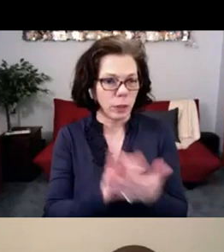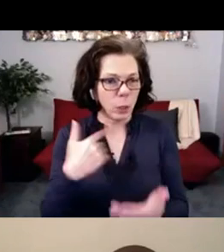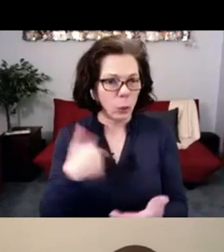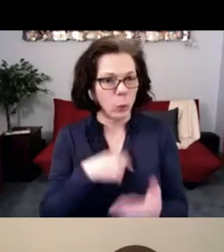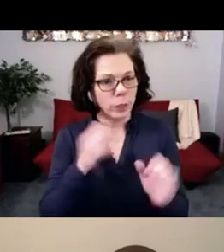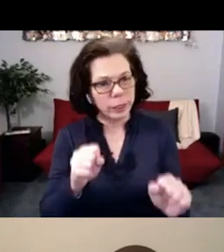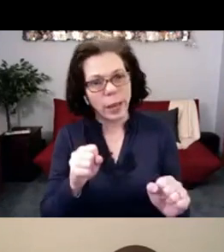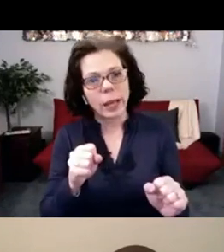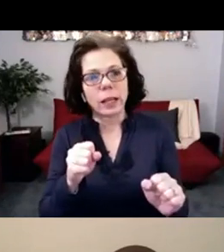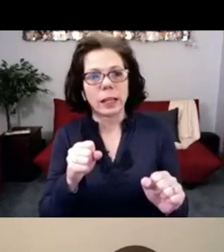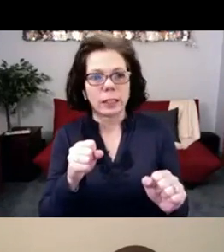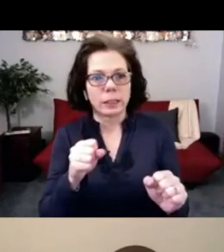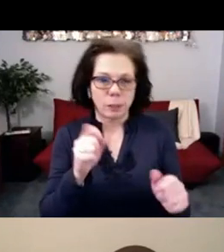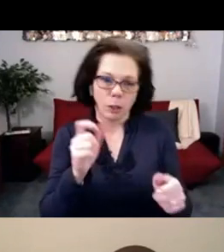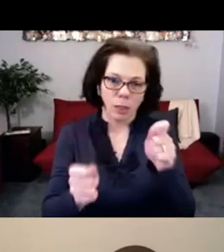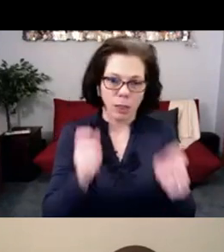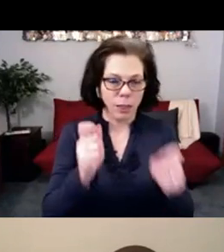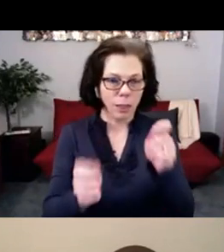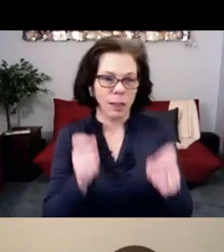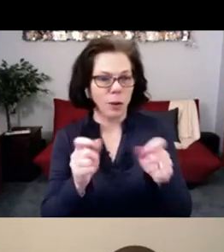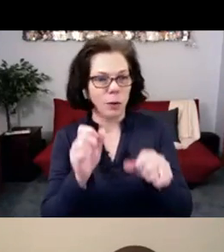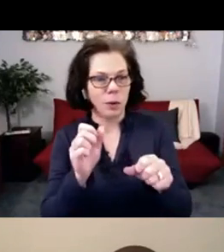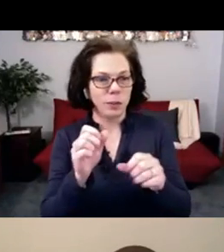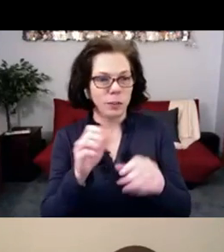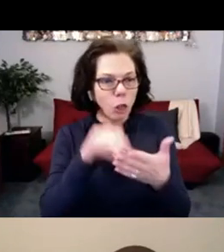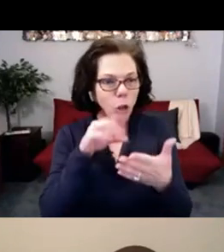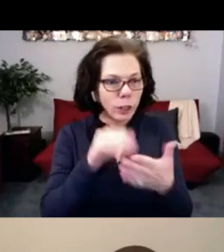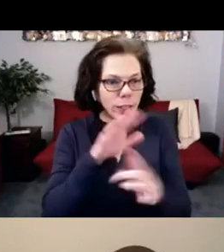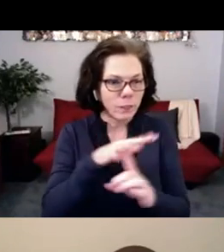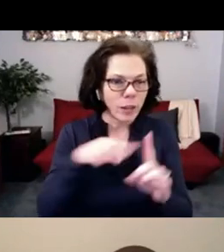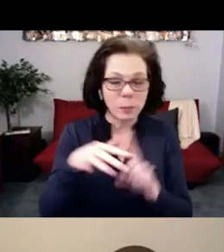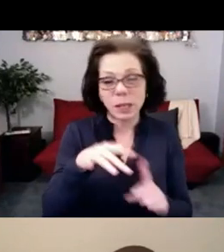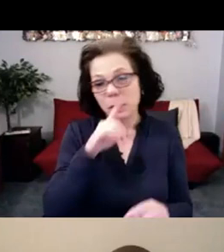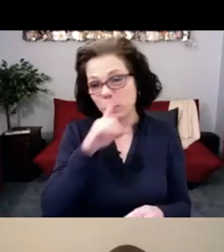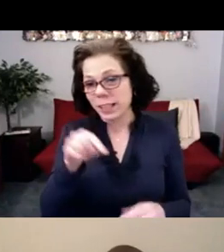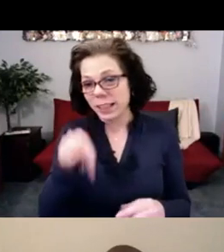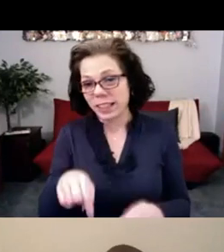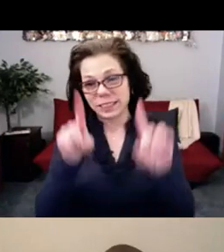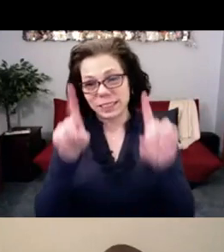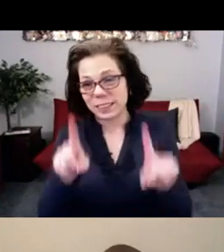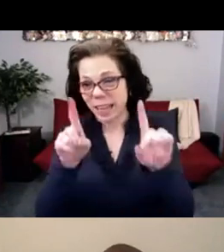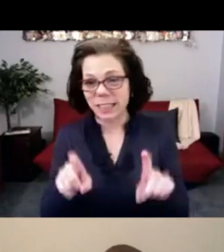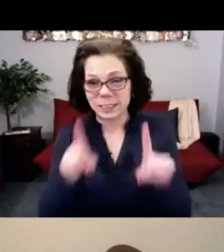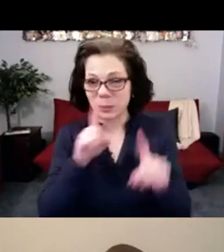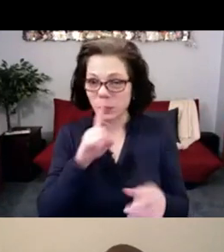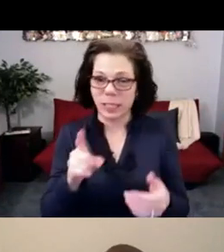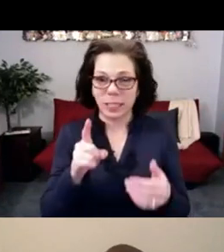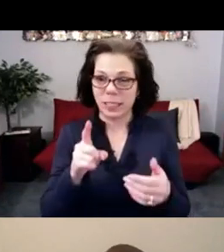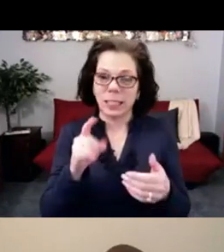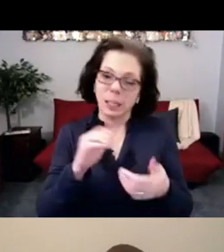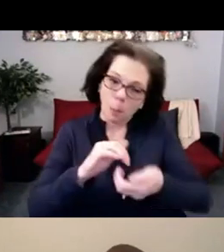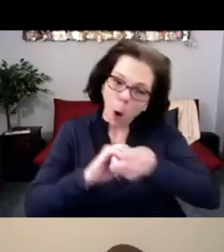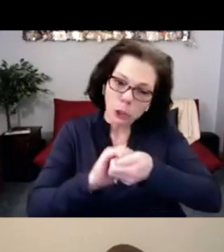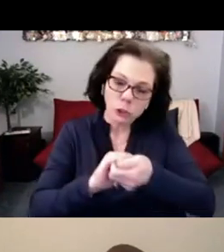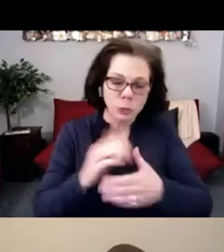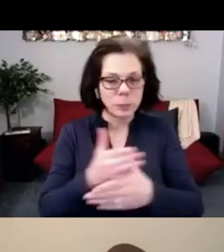approximate the learning environment. And it really, as I said earlier, this is a test of that partnership between home and school. And I really believe here in Lowell,